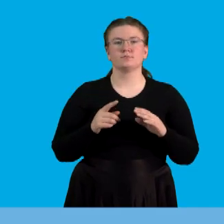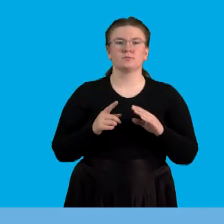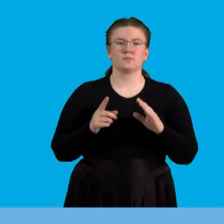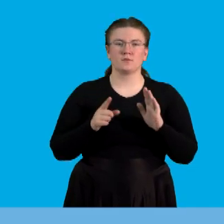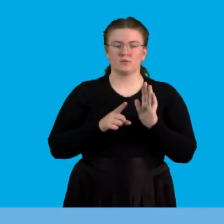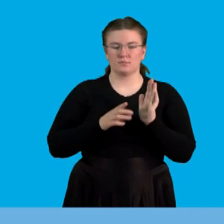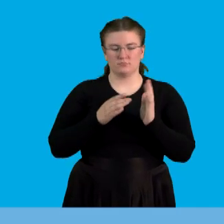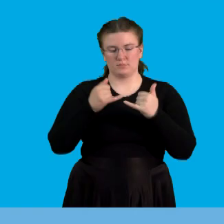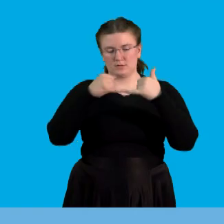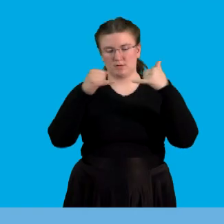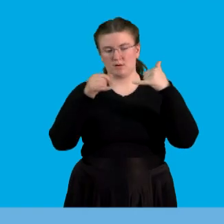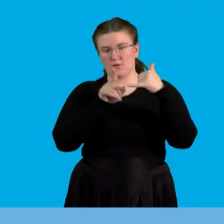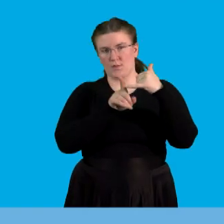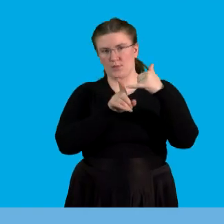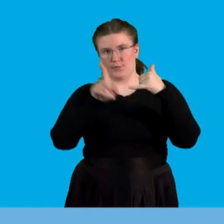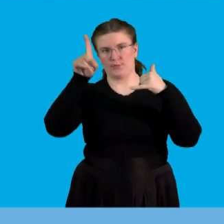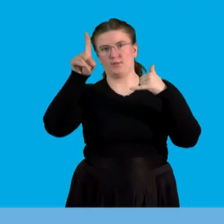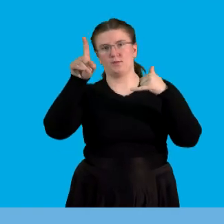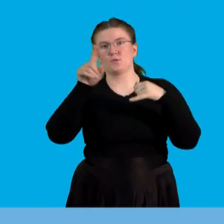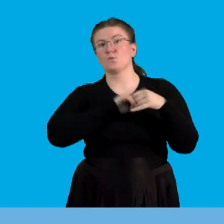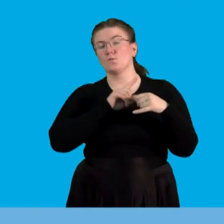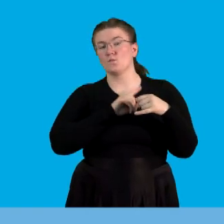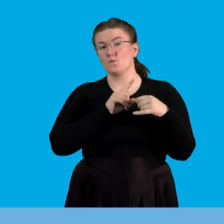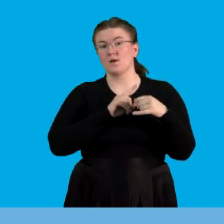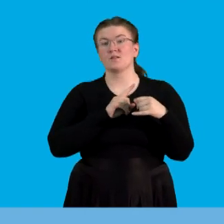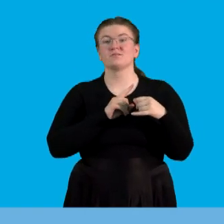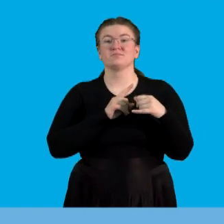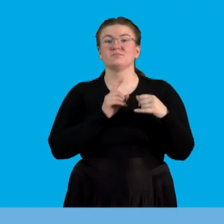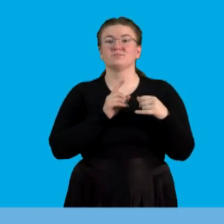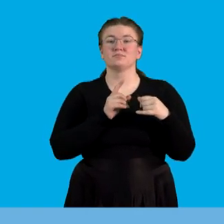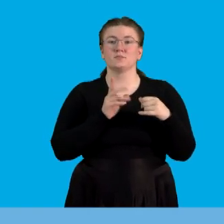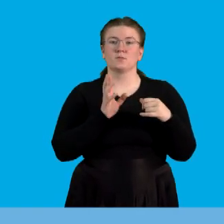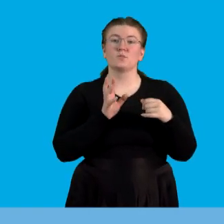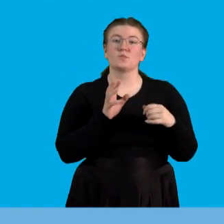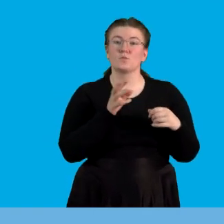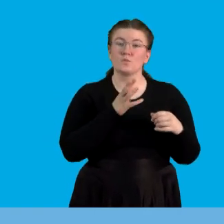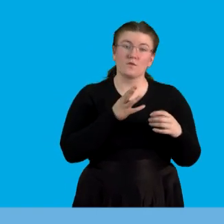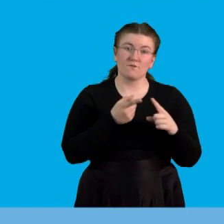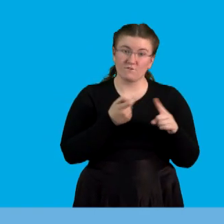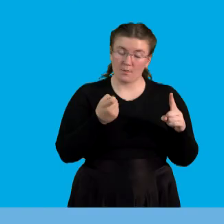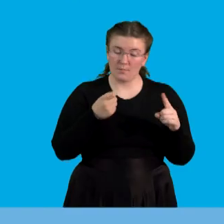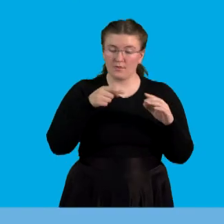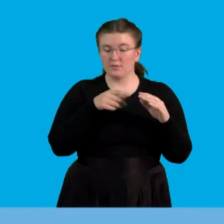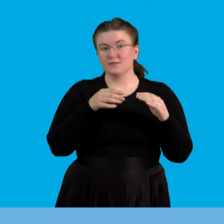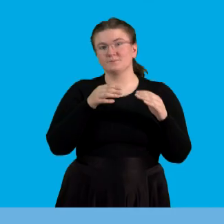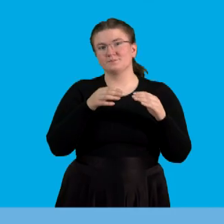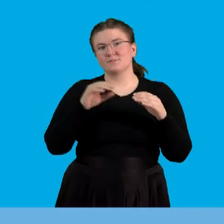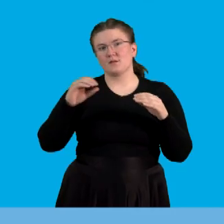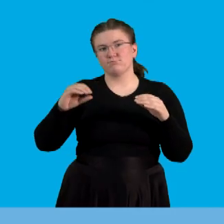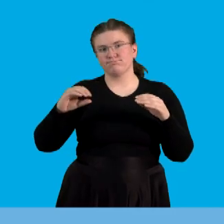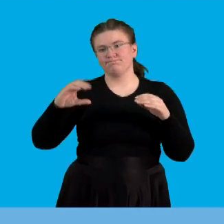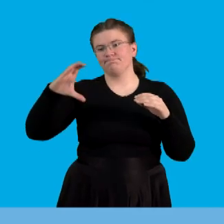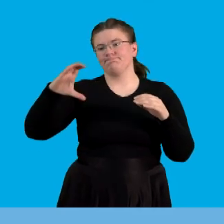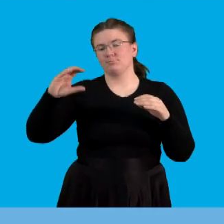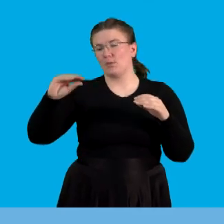normal, because from less to more, it's towards, but from more to less, it is going to be away. So in summary, what we're saying